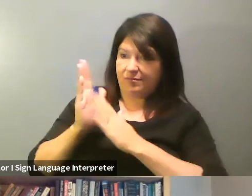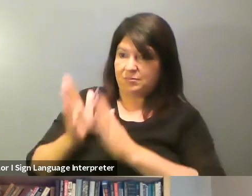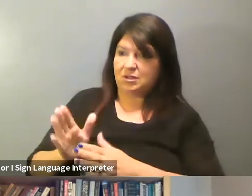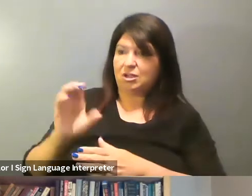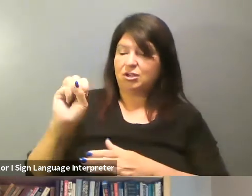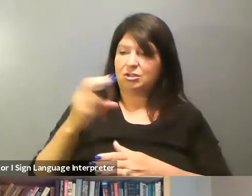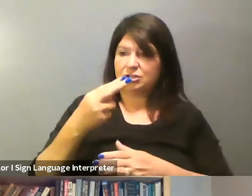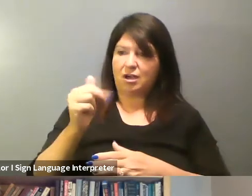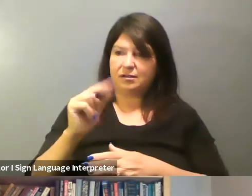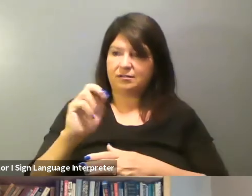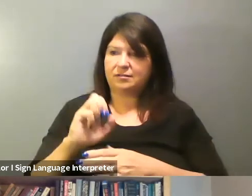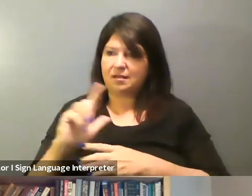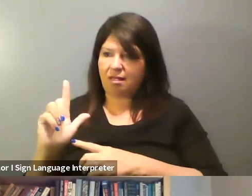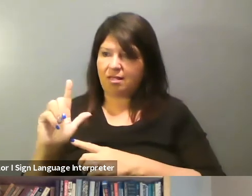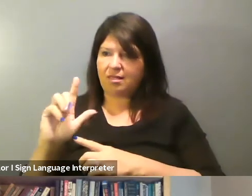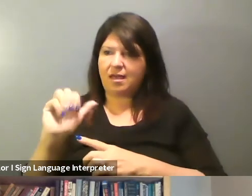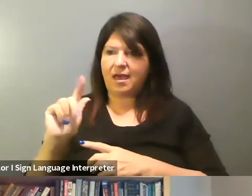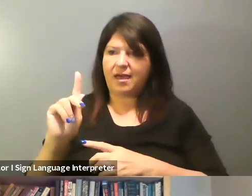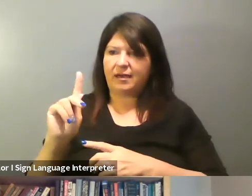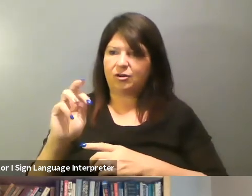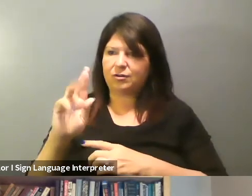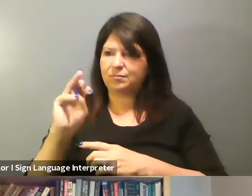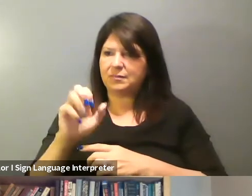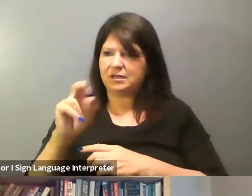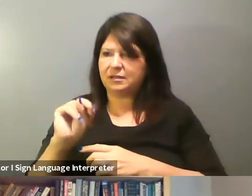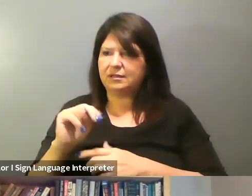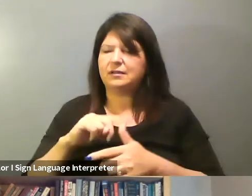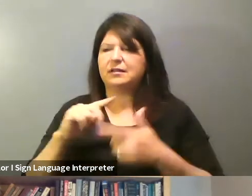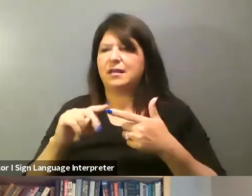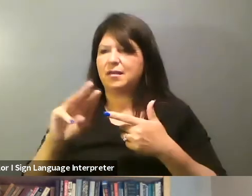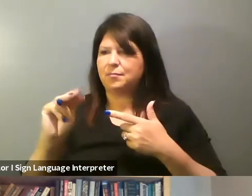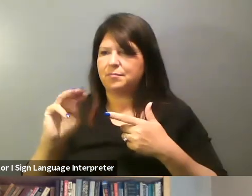Ackerman, Agnes Varda's, the Maisel brothers.